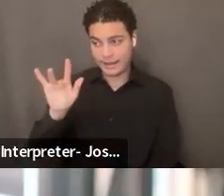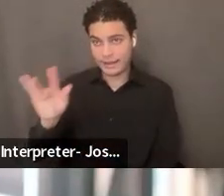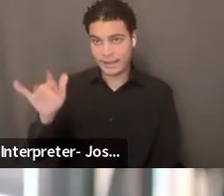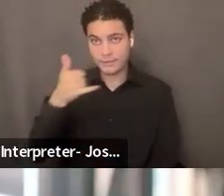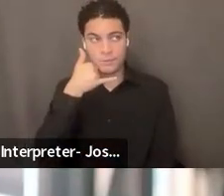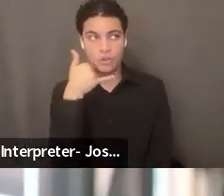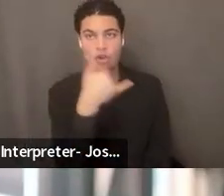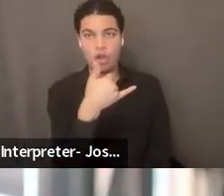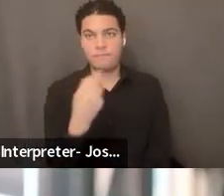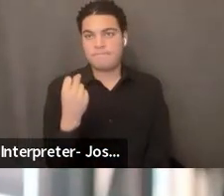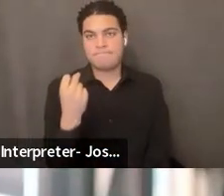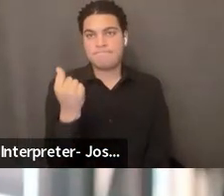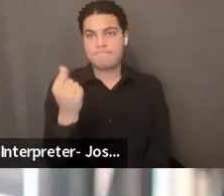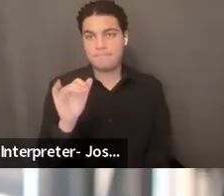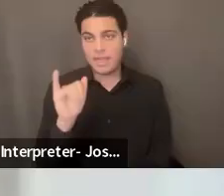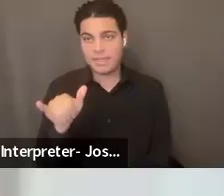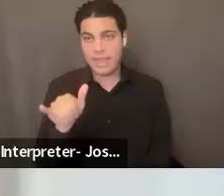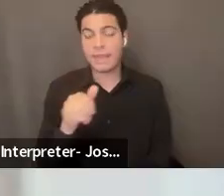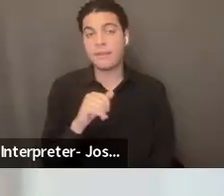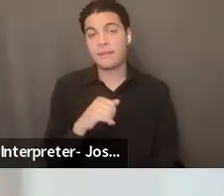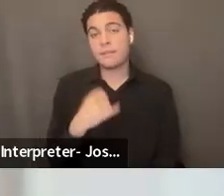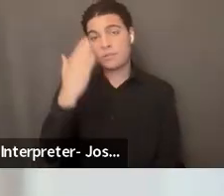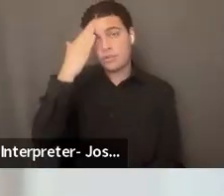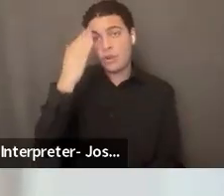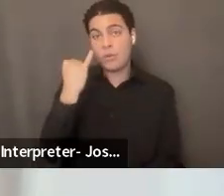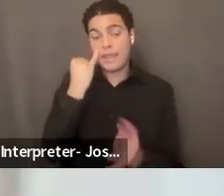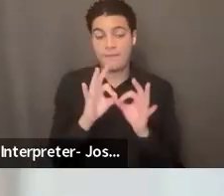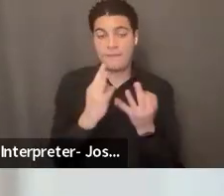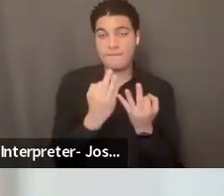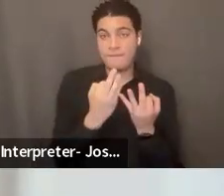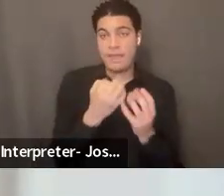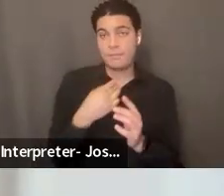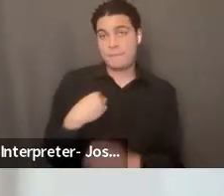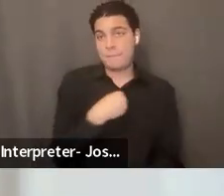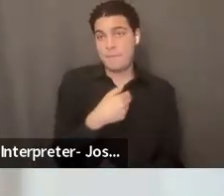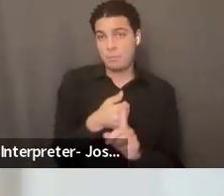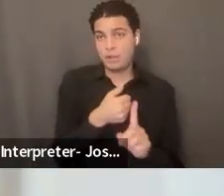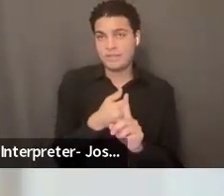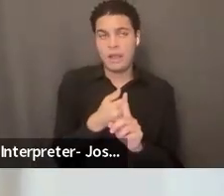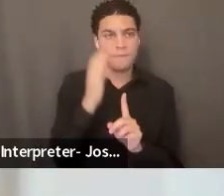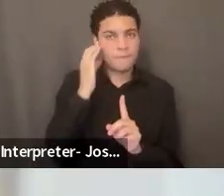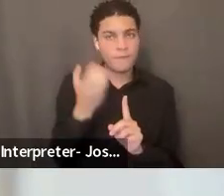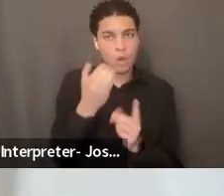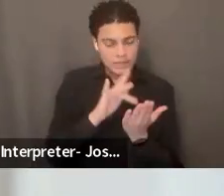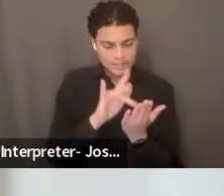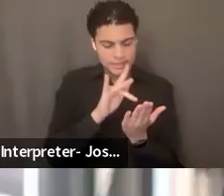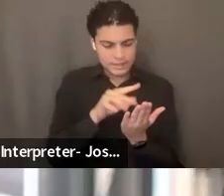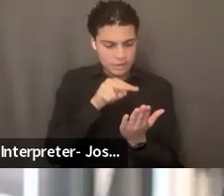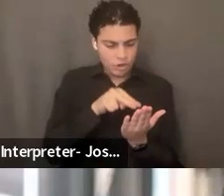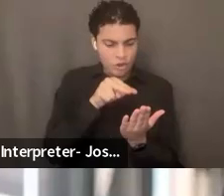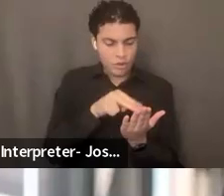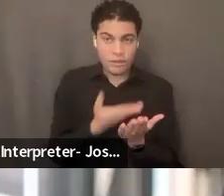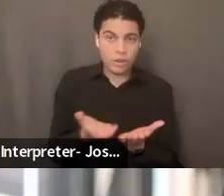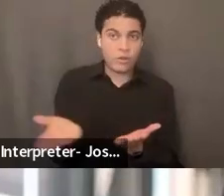the family member waiting on their phone and watching their app all day hoping that their kid's in the right place or their grandfather's in the right place.